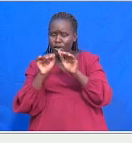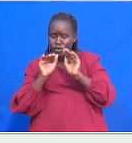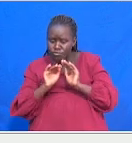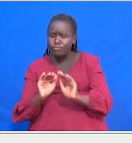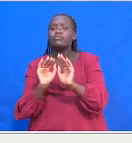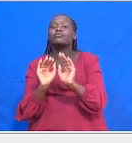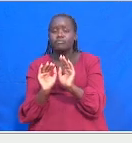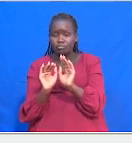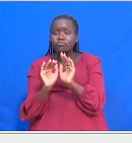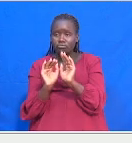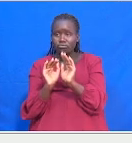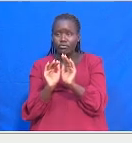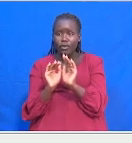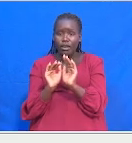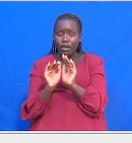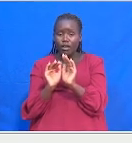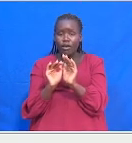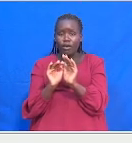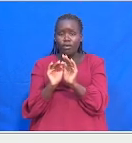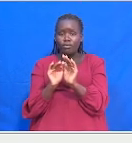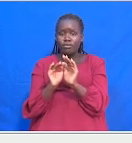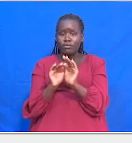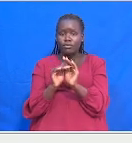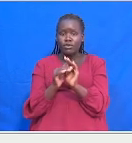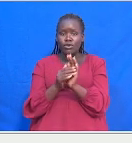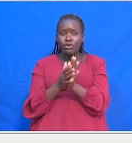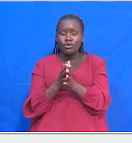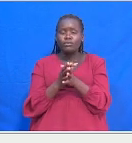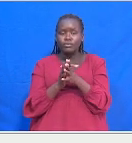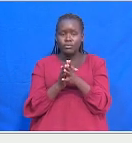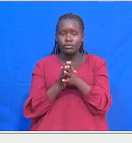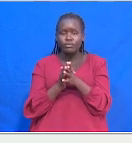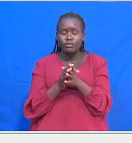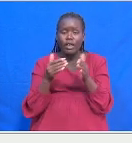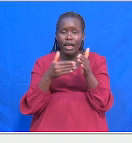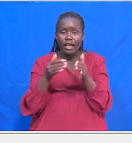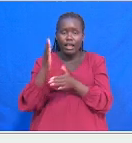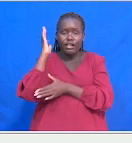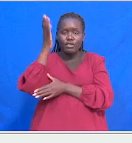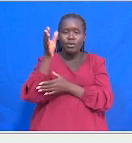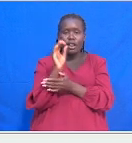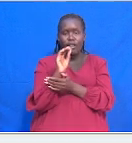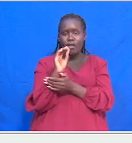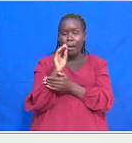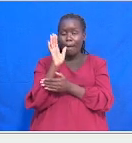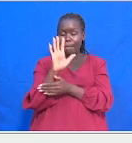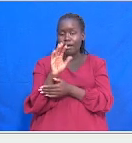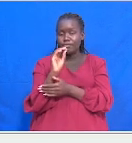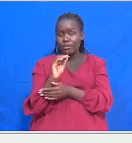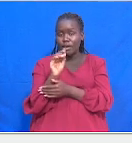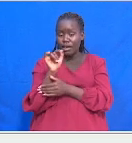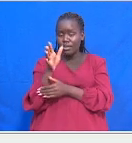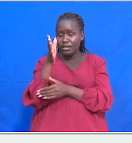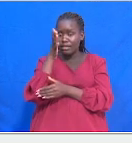forced to hang a brother against his will and his conscience. These are the